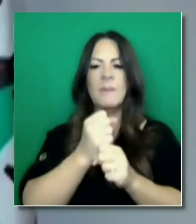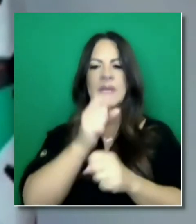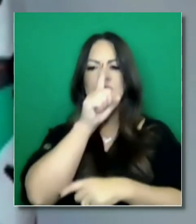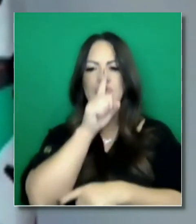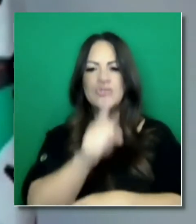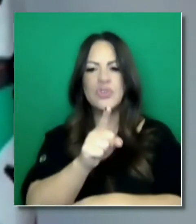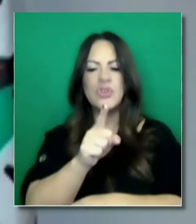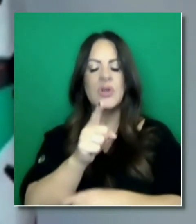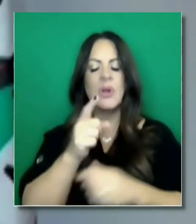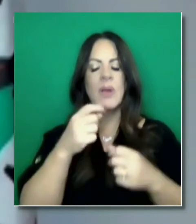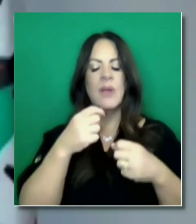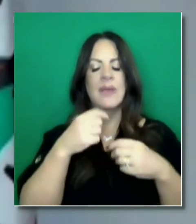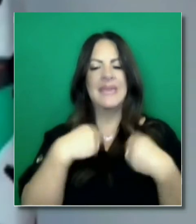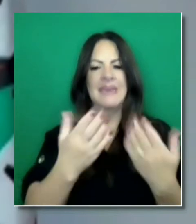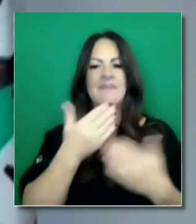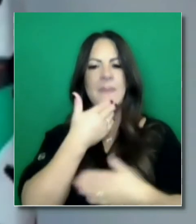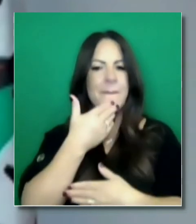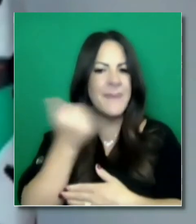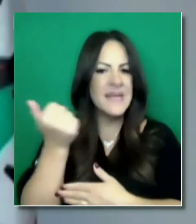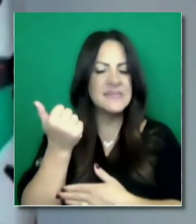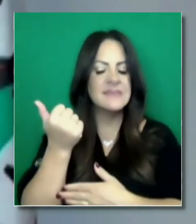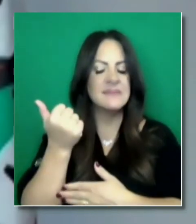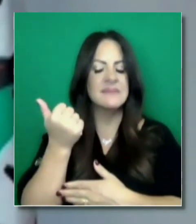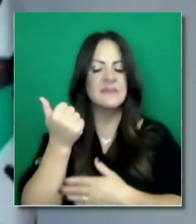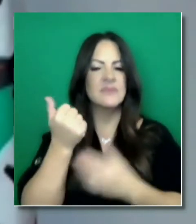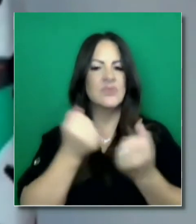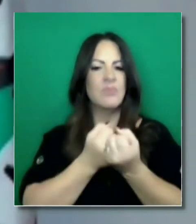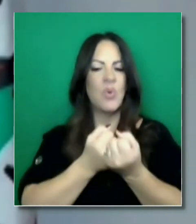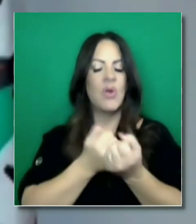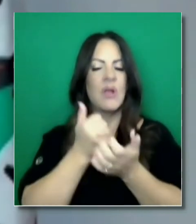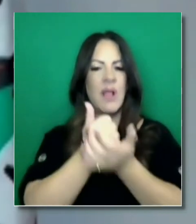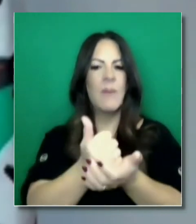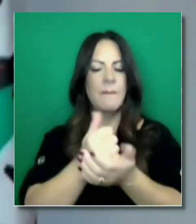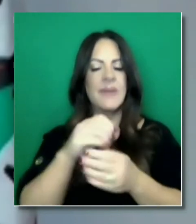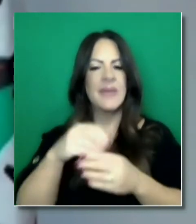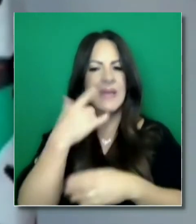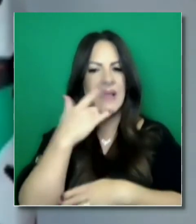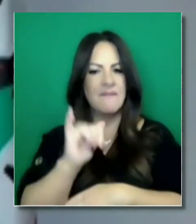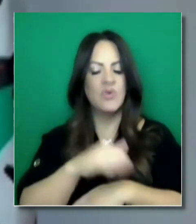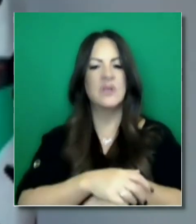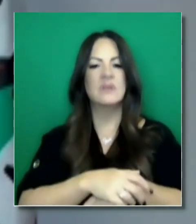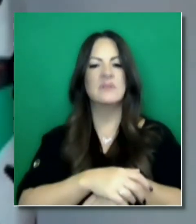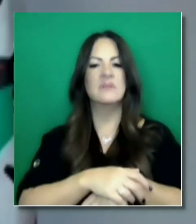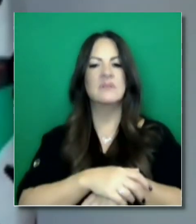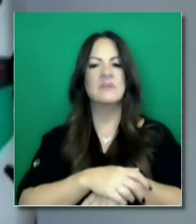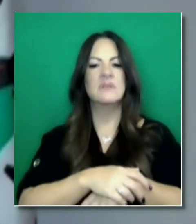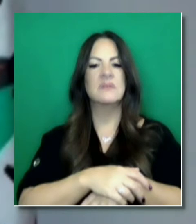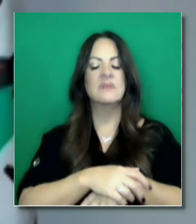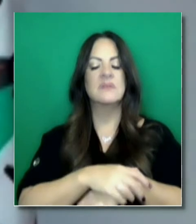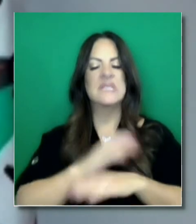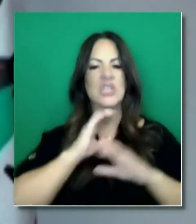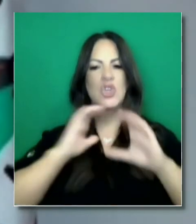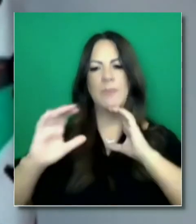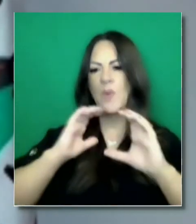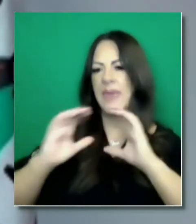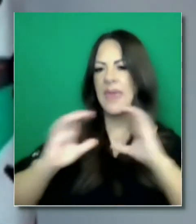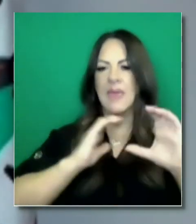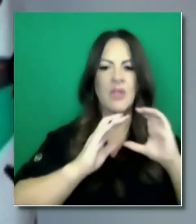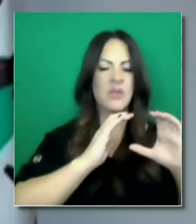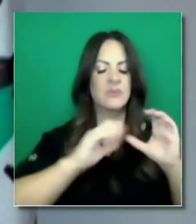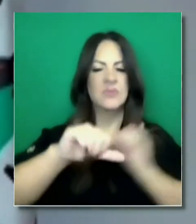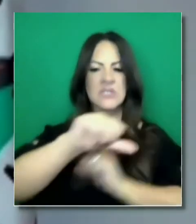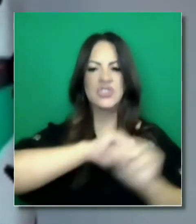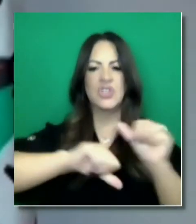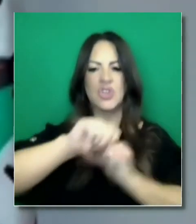foot forward, so that it's not just every hospital on their own, but really bringing together these regions, the efforts